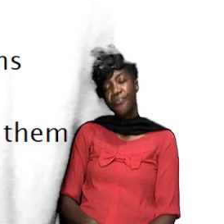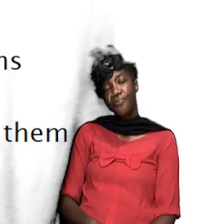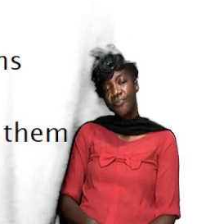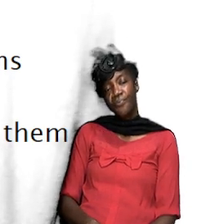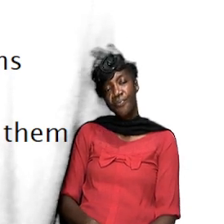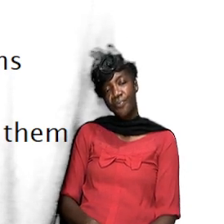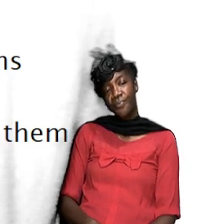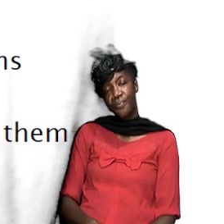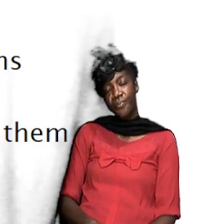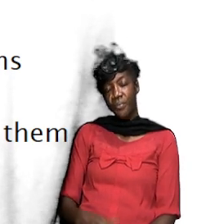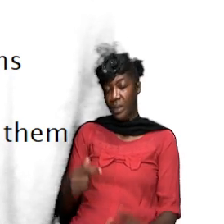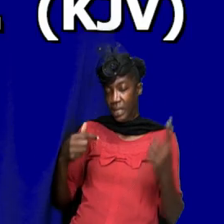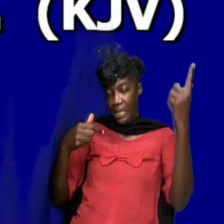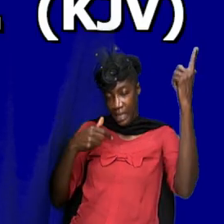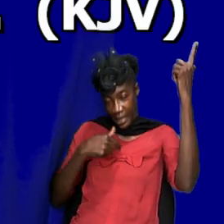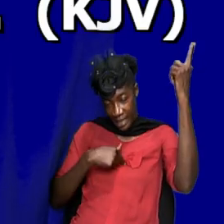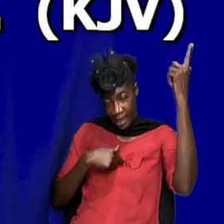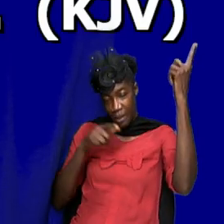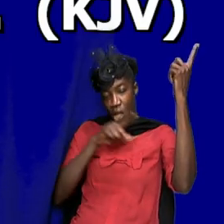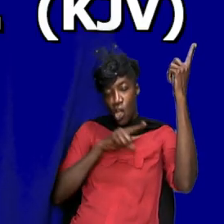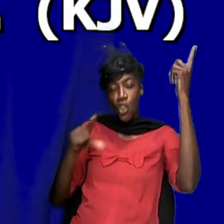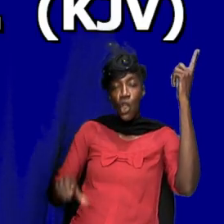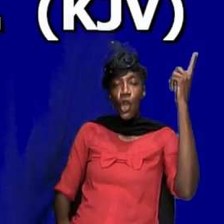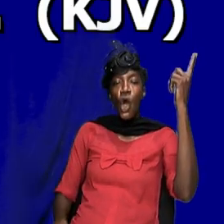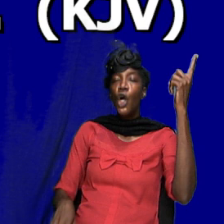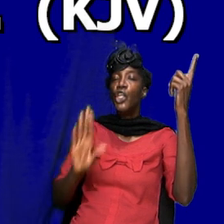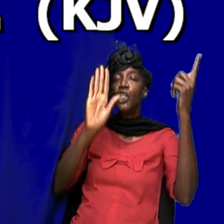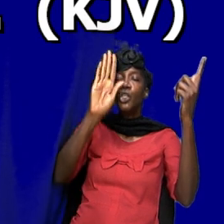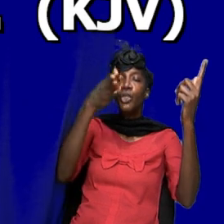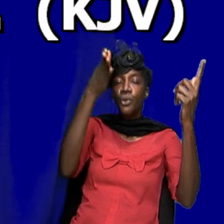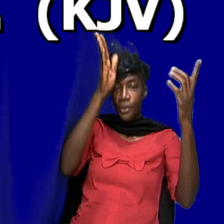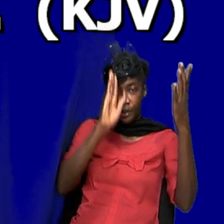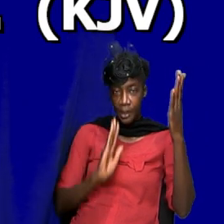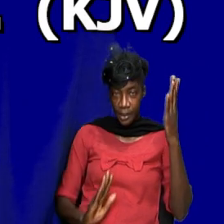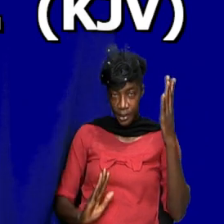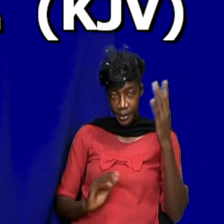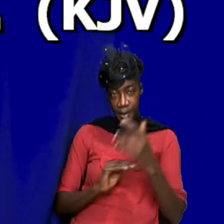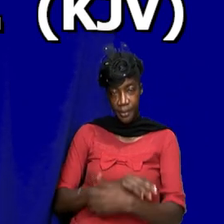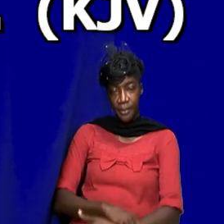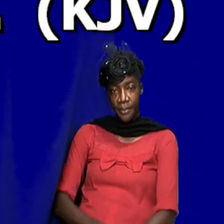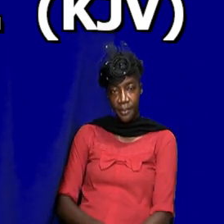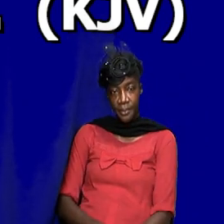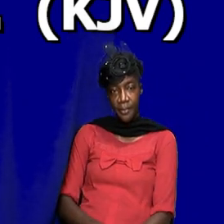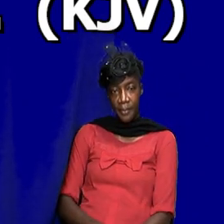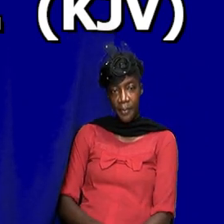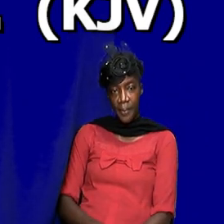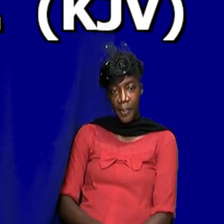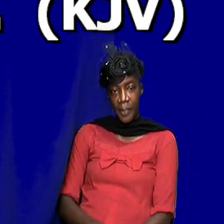I am the Lord your God,